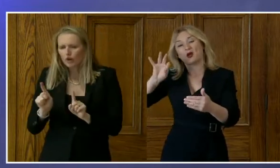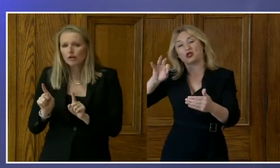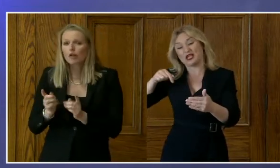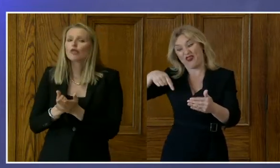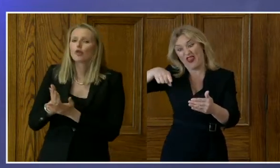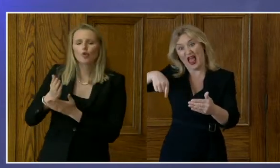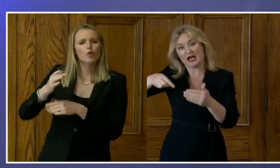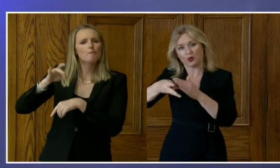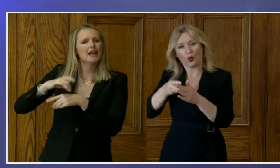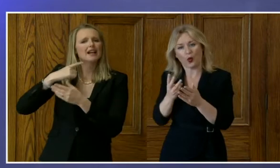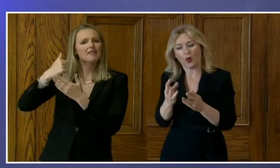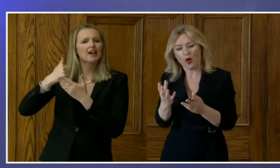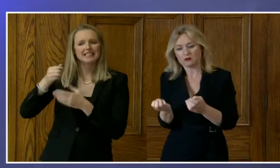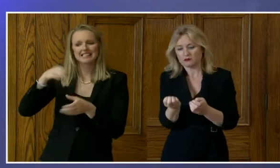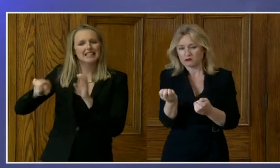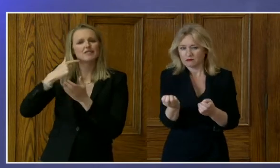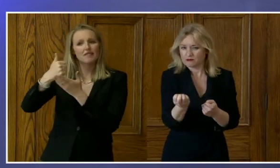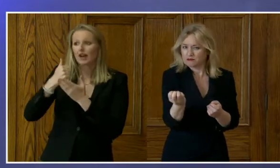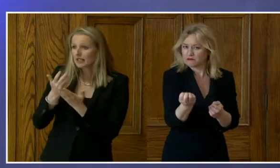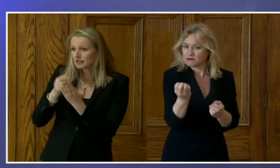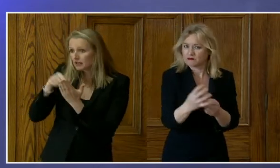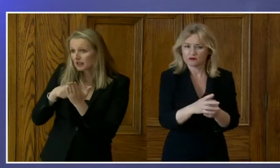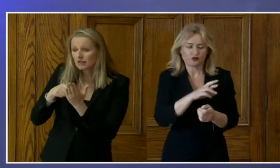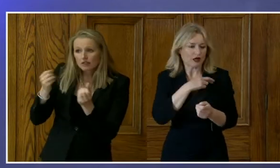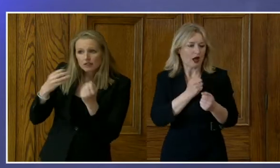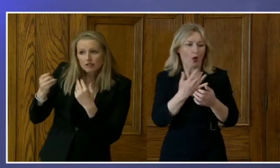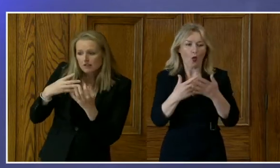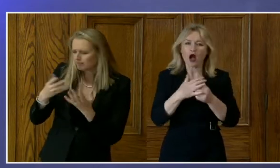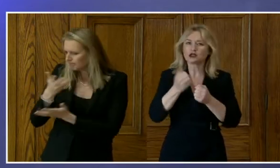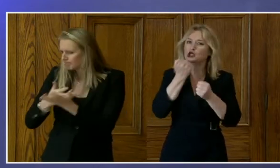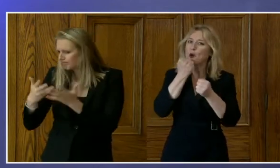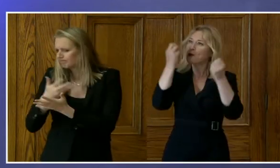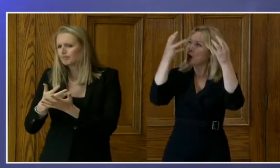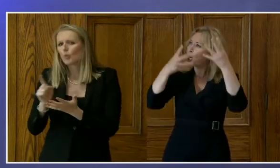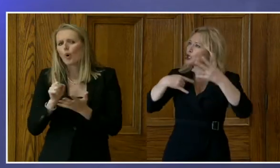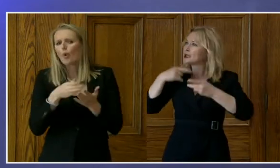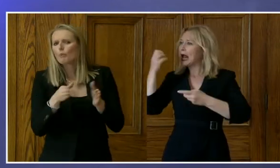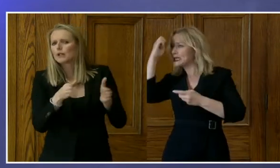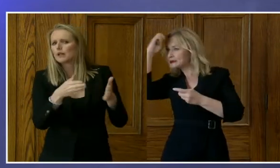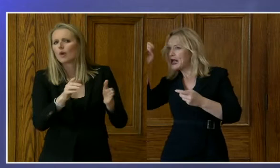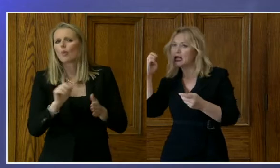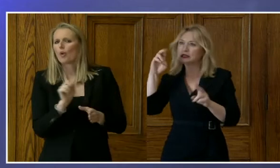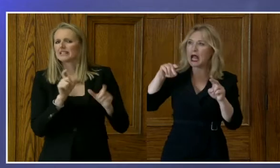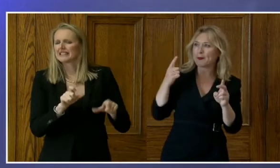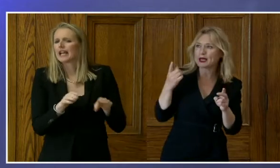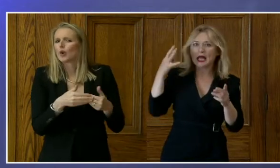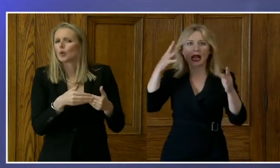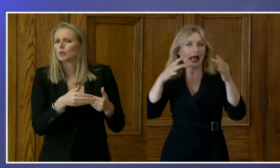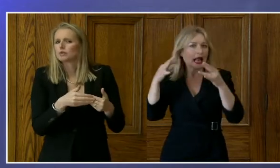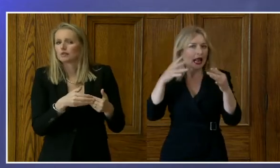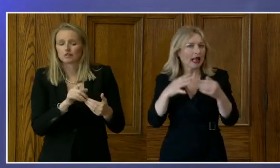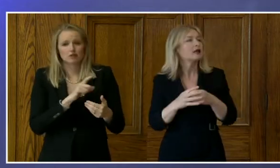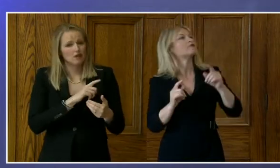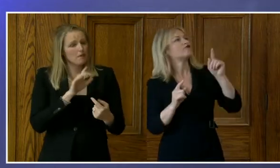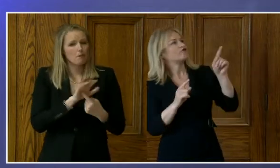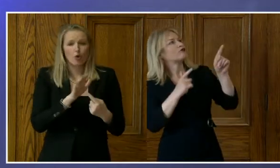at the modelling that has taken place, that we can start to do that in a managed way and in a way that reduces the risk to the loss of